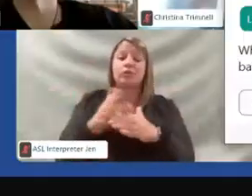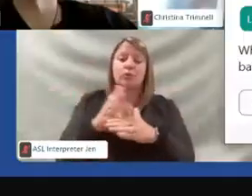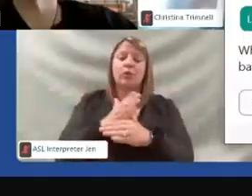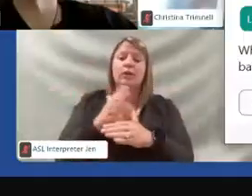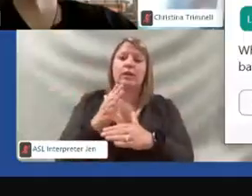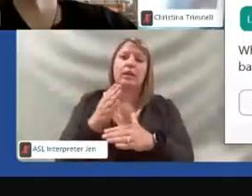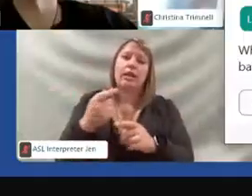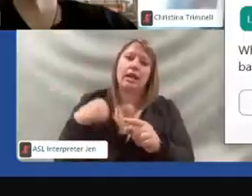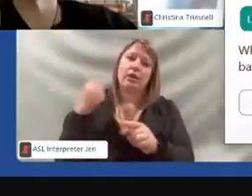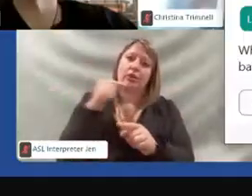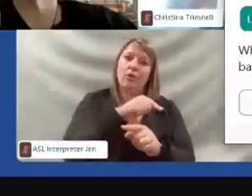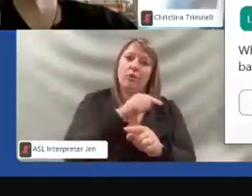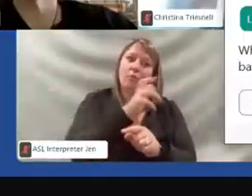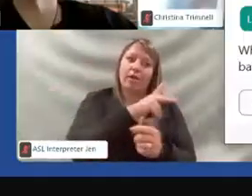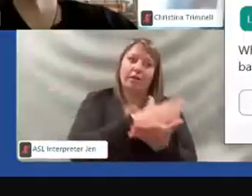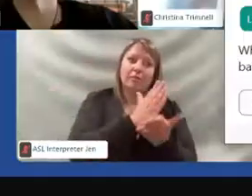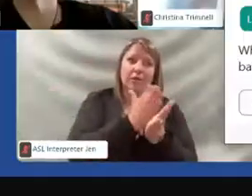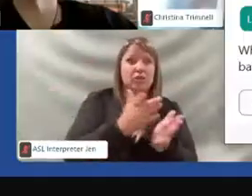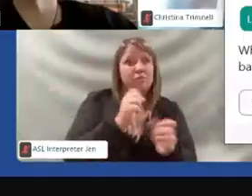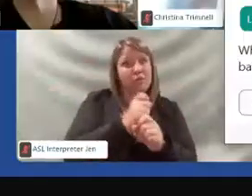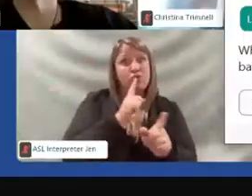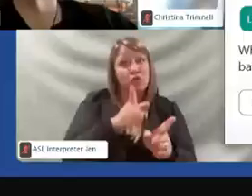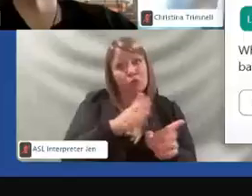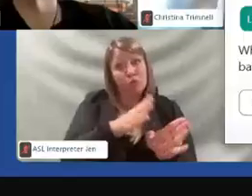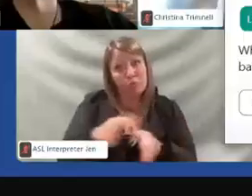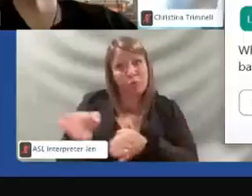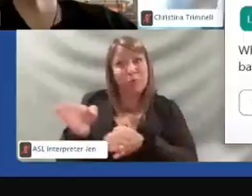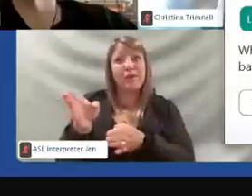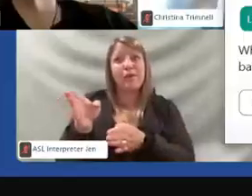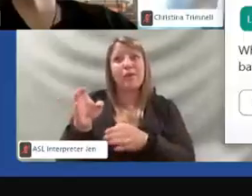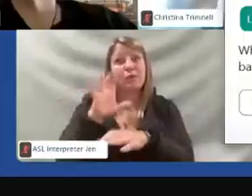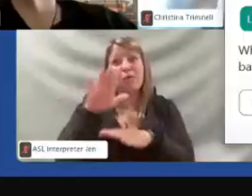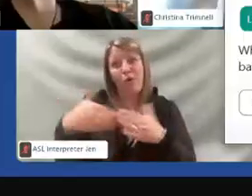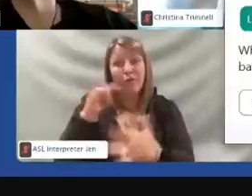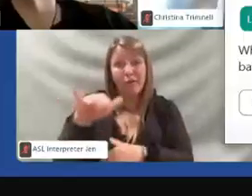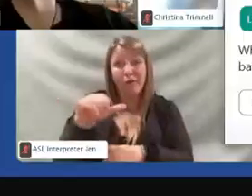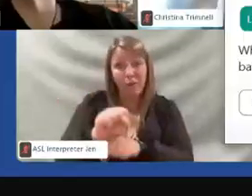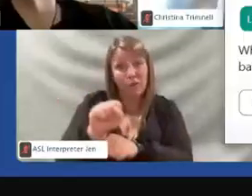I come back to the budget, just make sure that you're prepared to do all of that work.